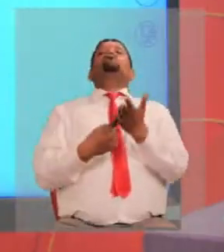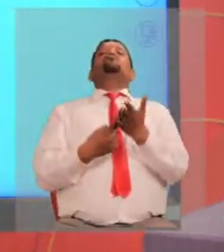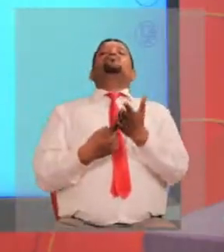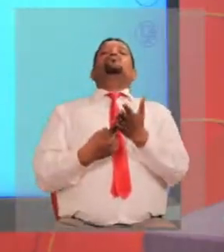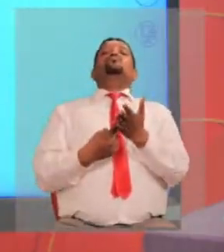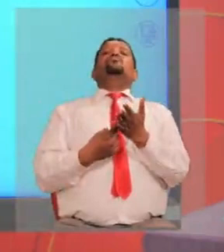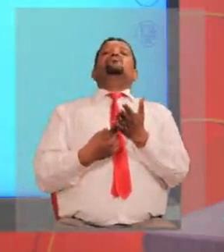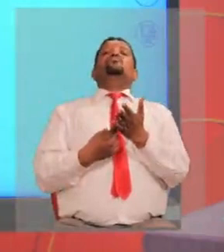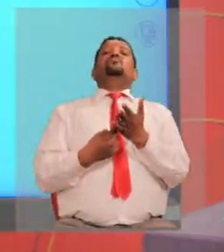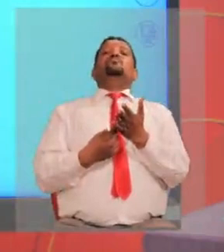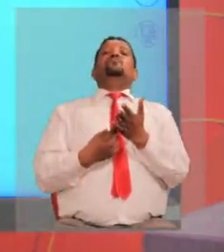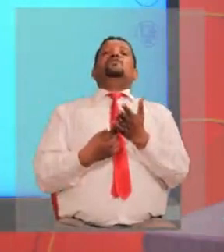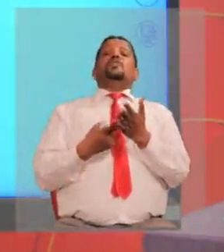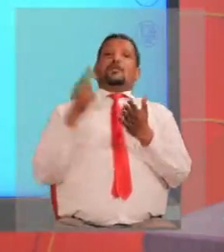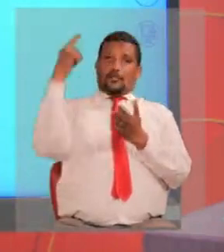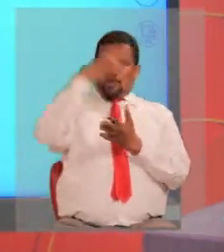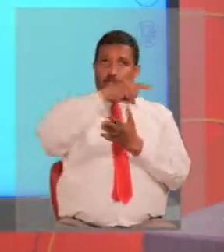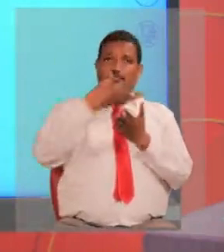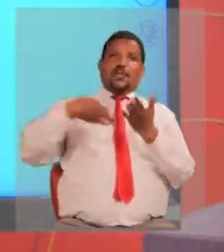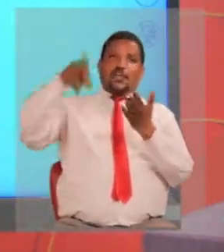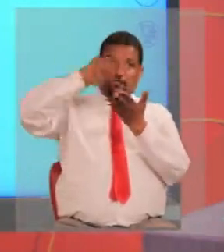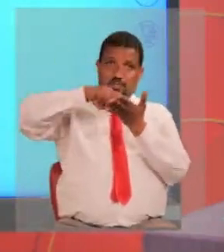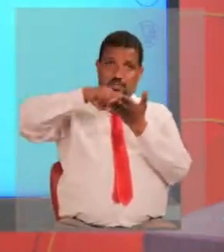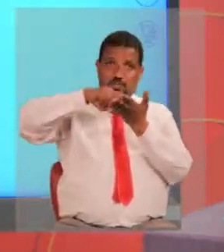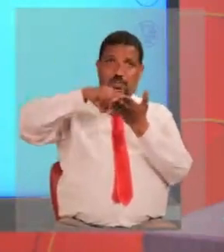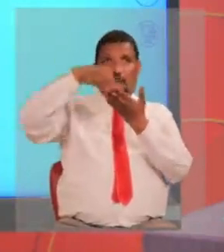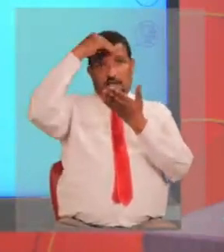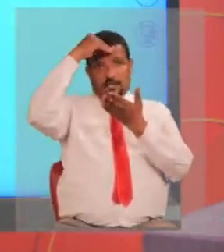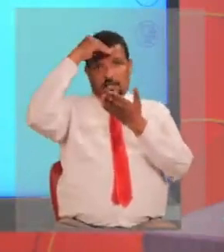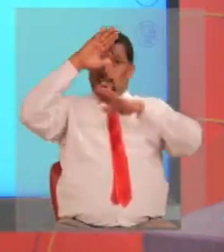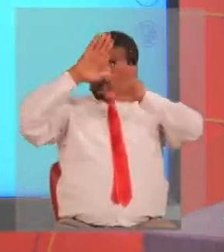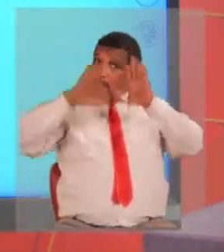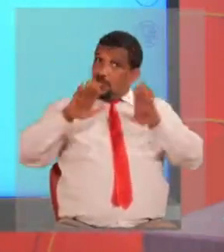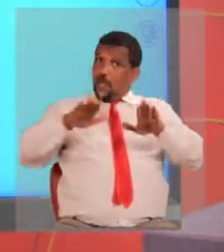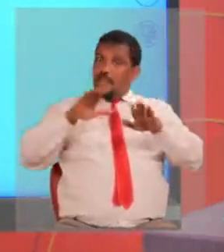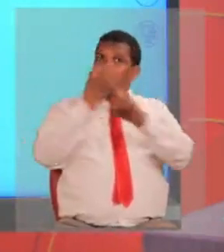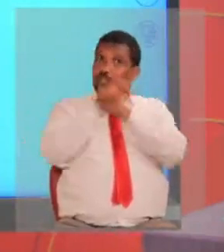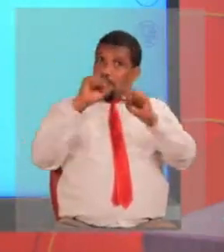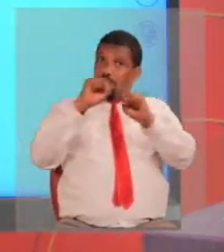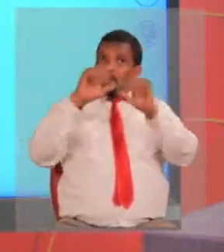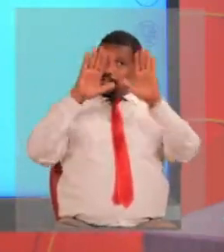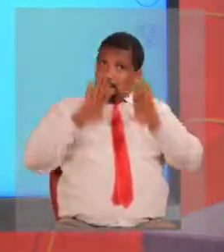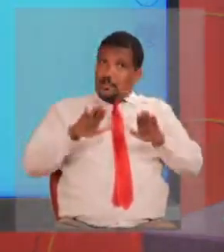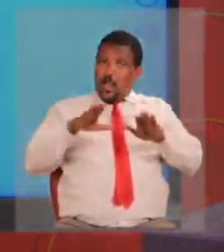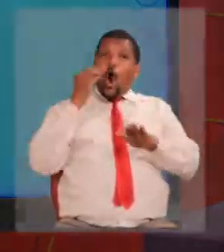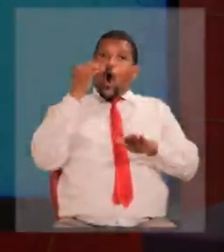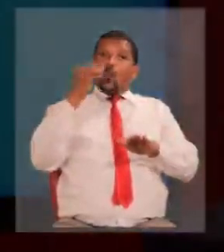the day's revision lesson. Stay safe, stay home. Thank you.